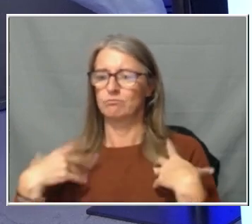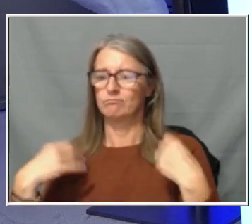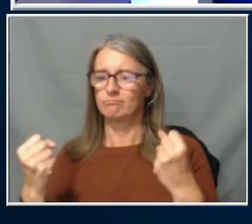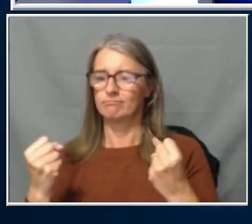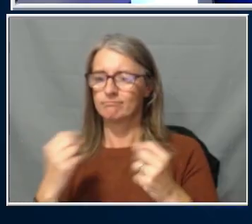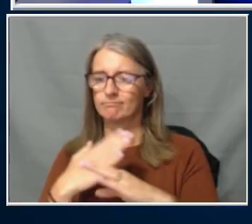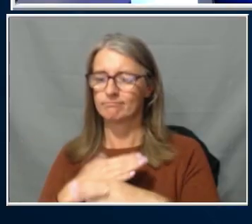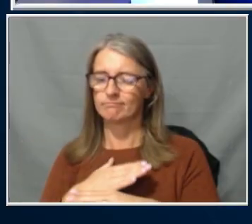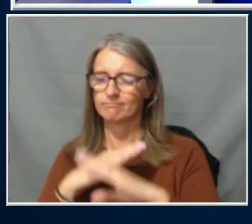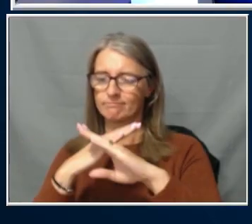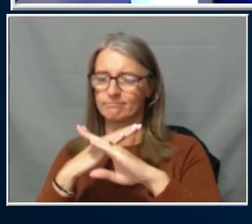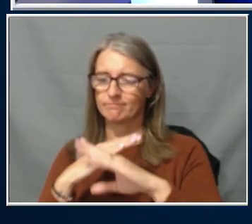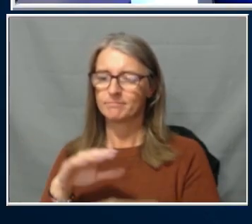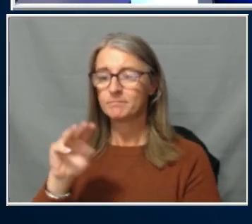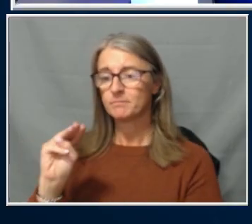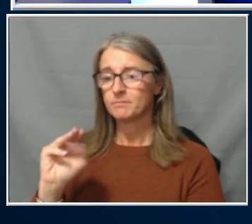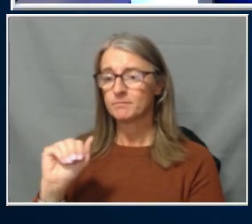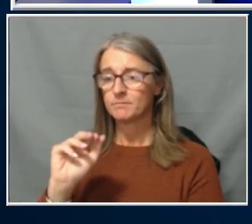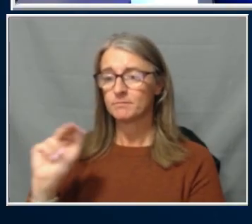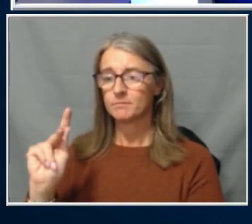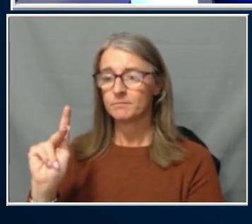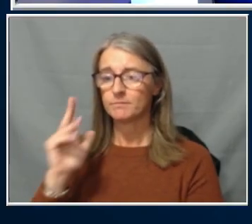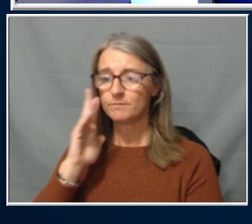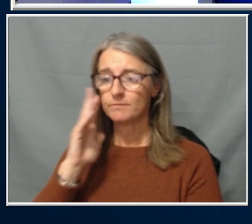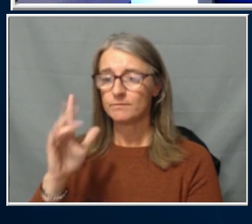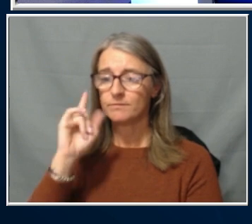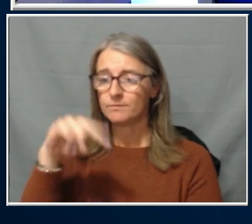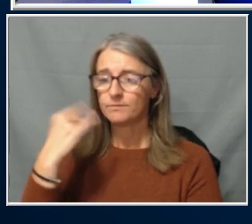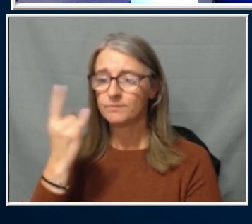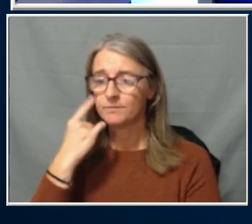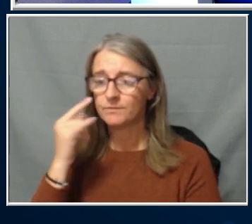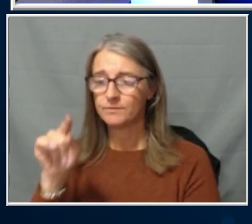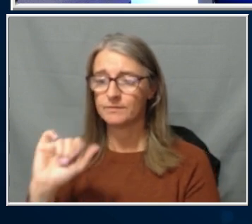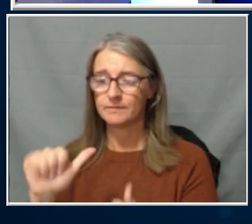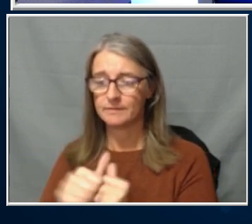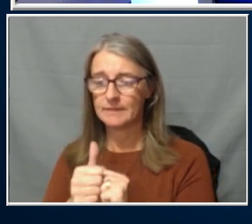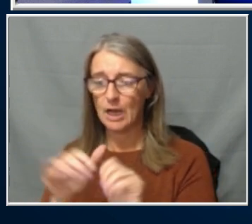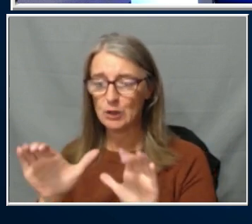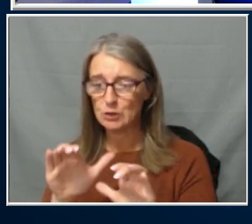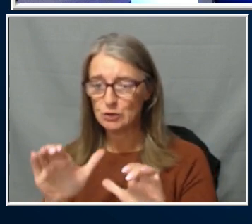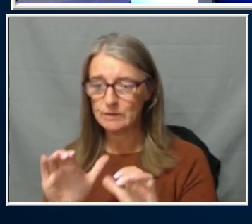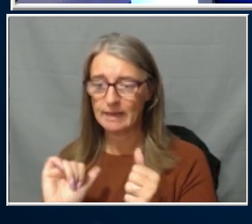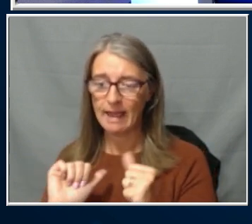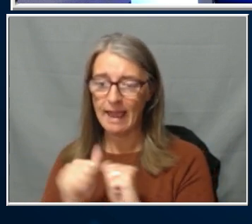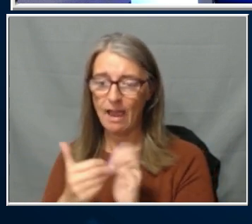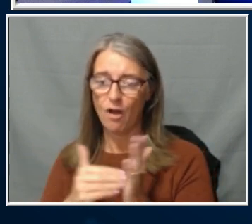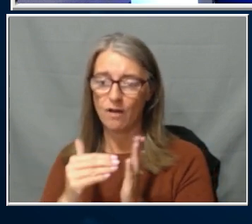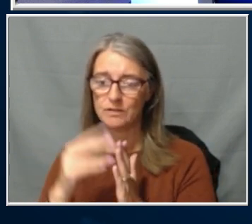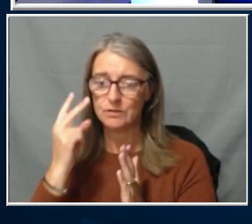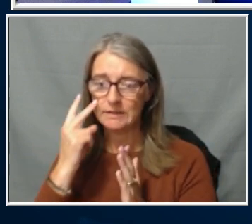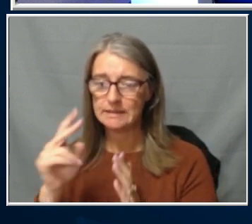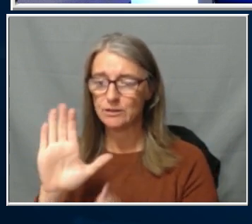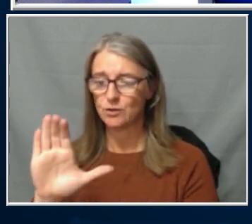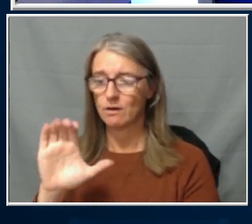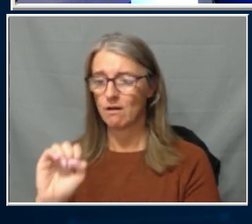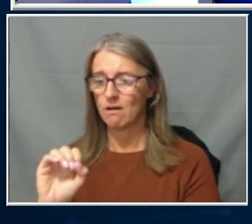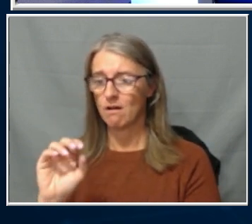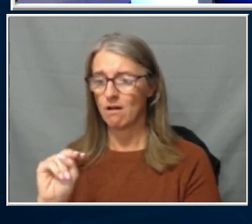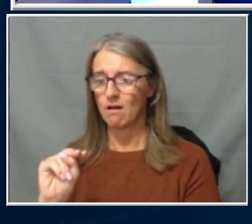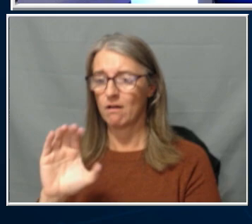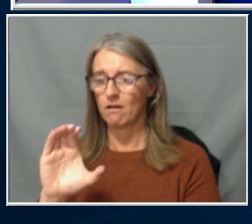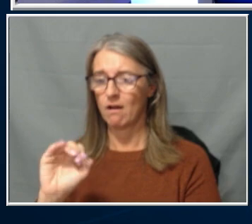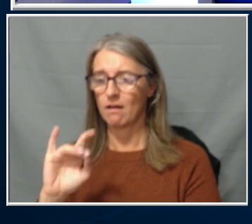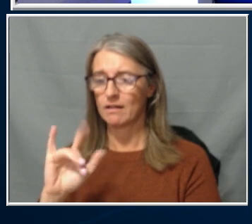So, Mark, what's the future look like for you? How are you doing, first of all, and how often do you see your oncologists?